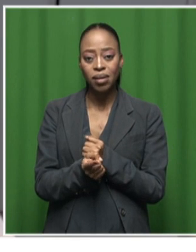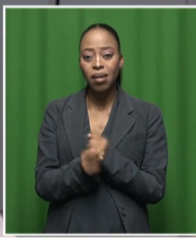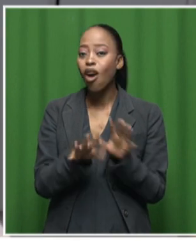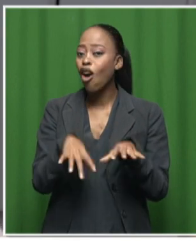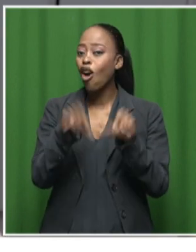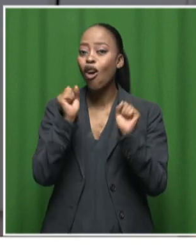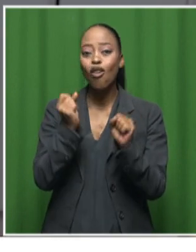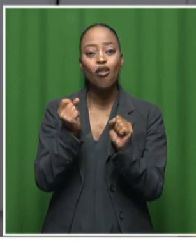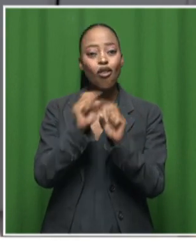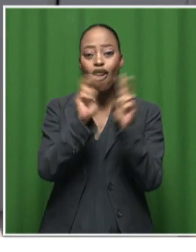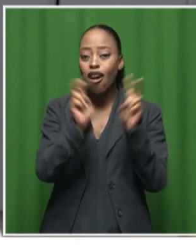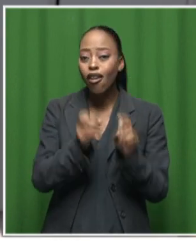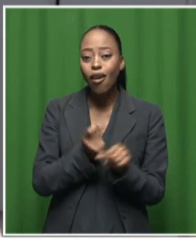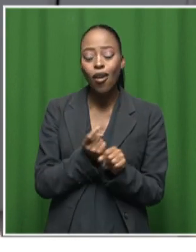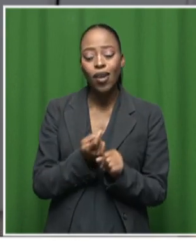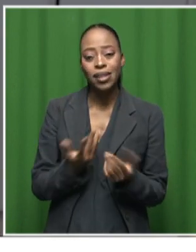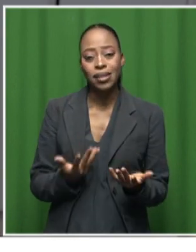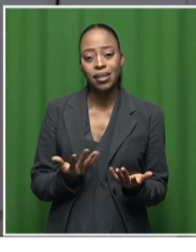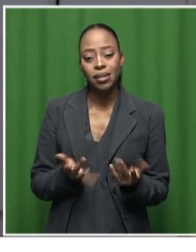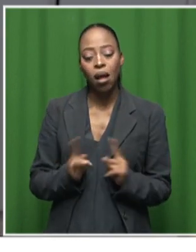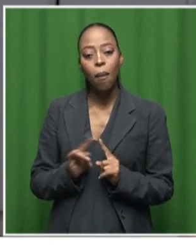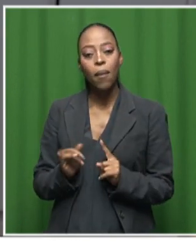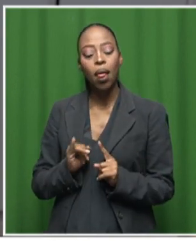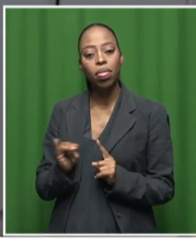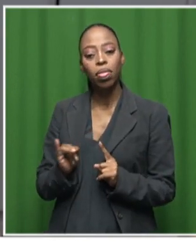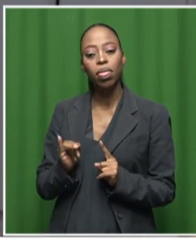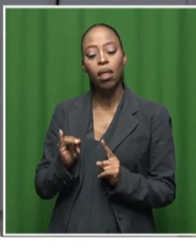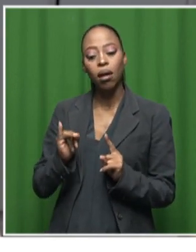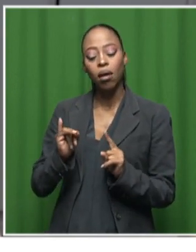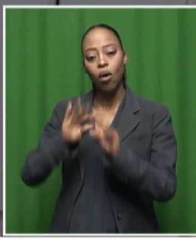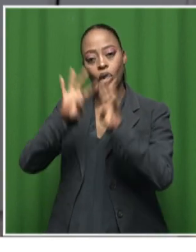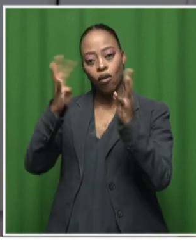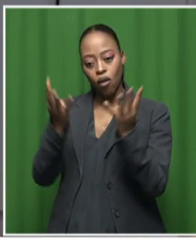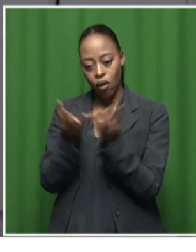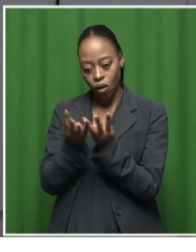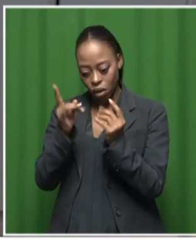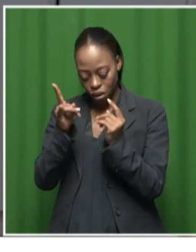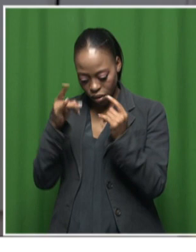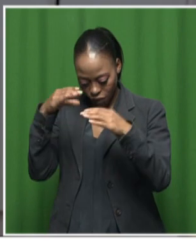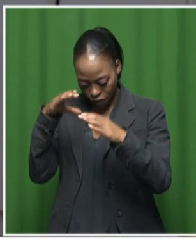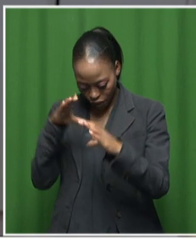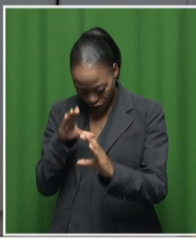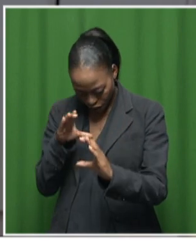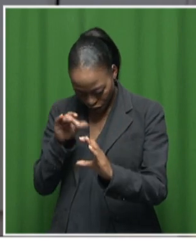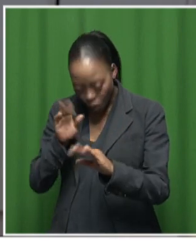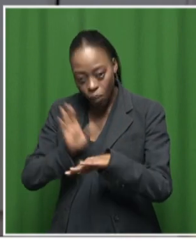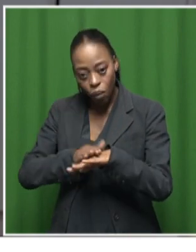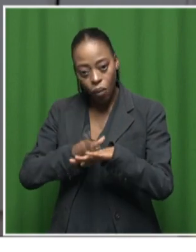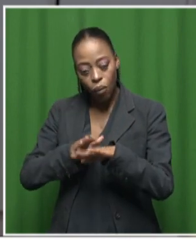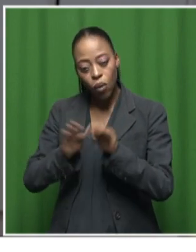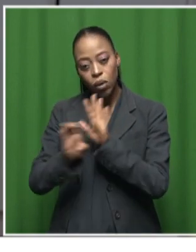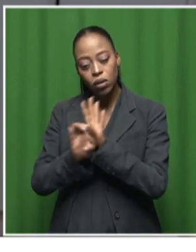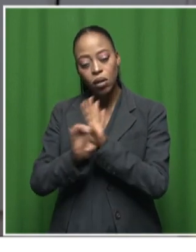example. But if we look at it in context, for example, we're still